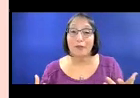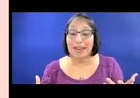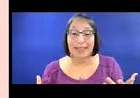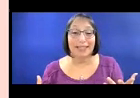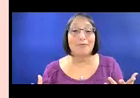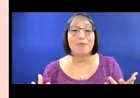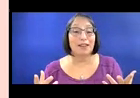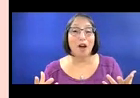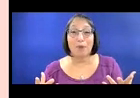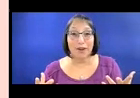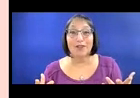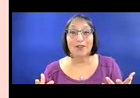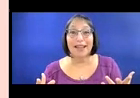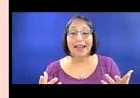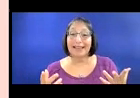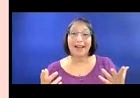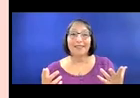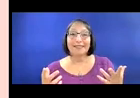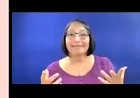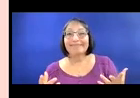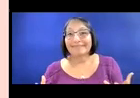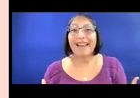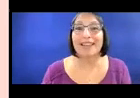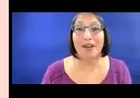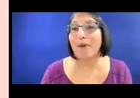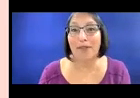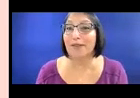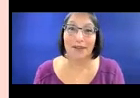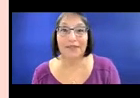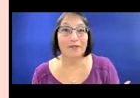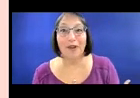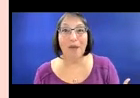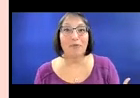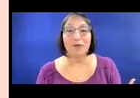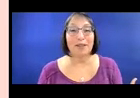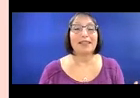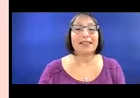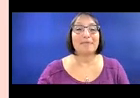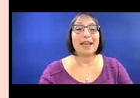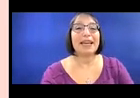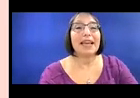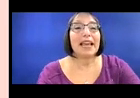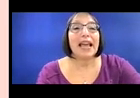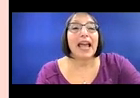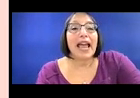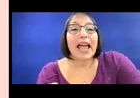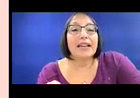it's very easy when it's a comprehension test. I can tell, I can tell by the vocabulary choices that they make.